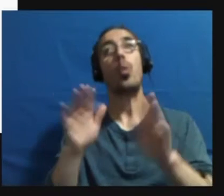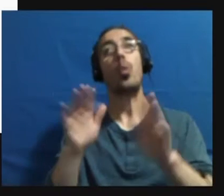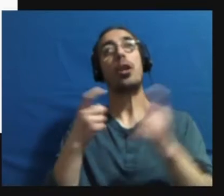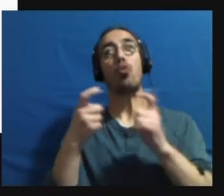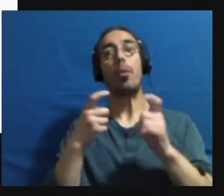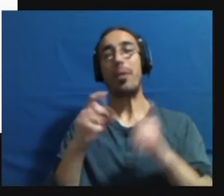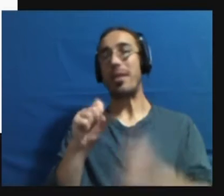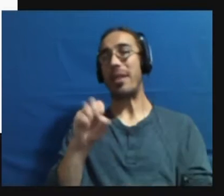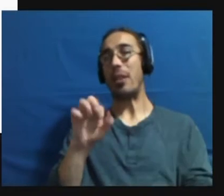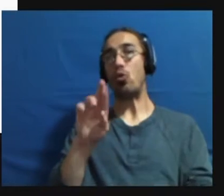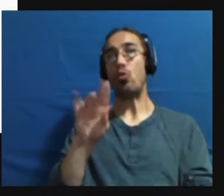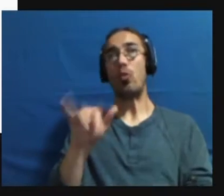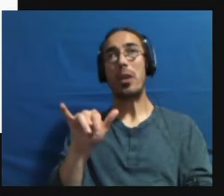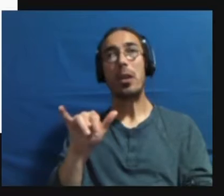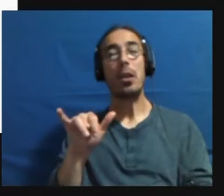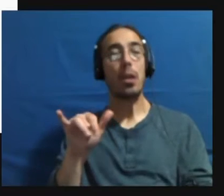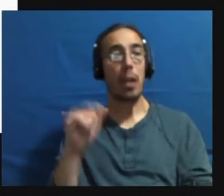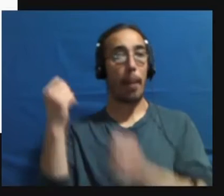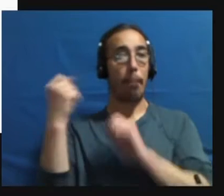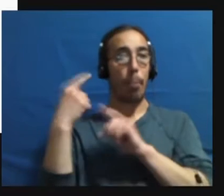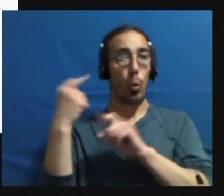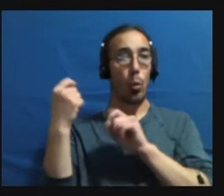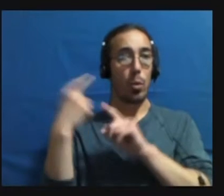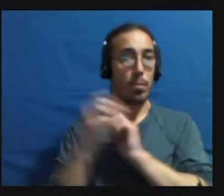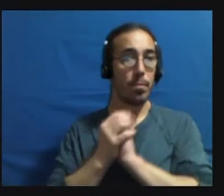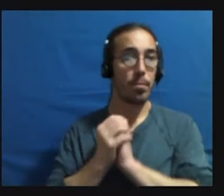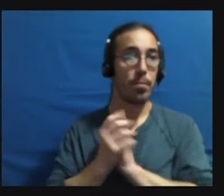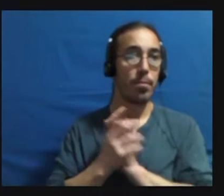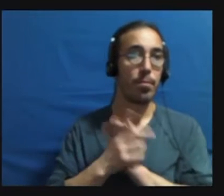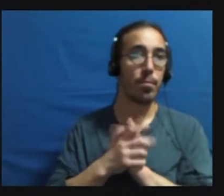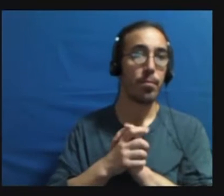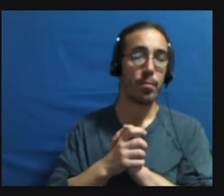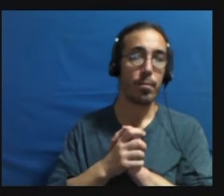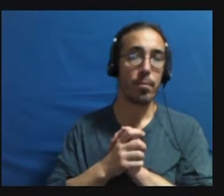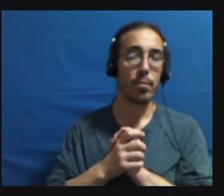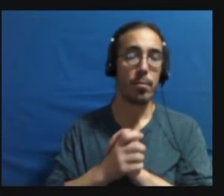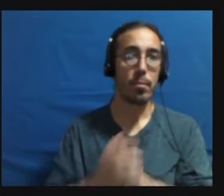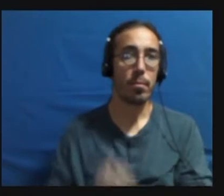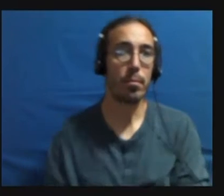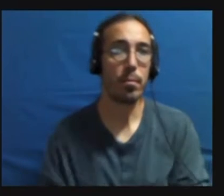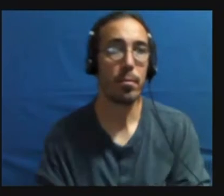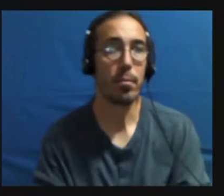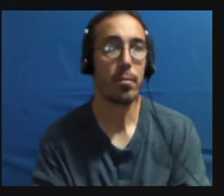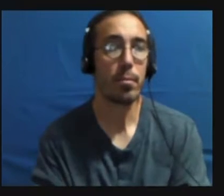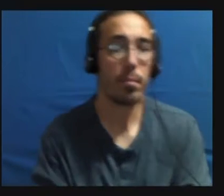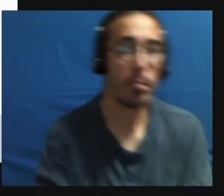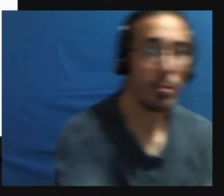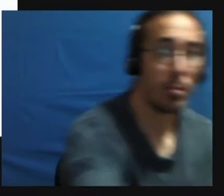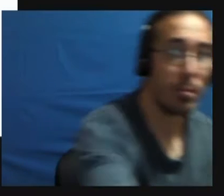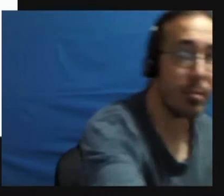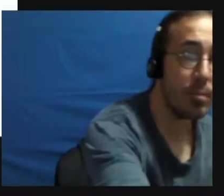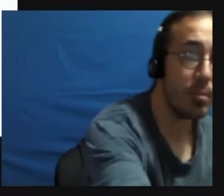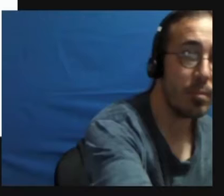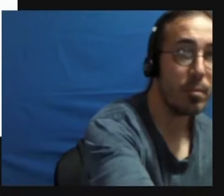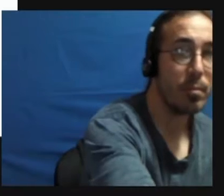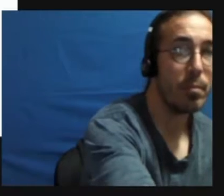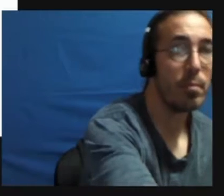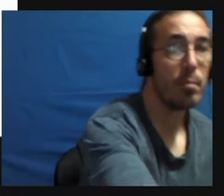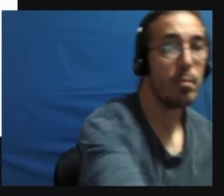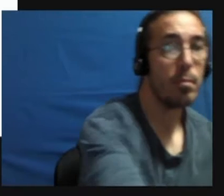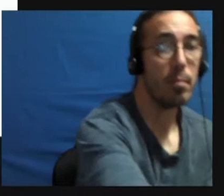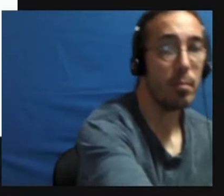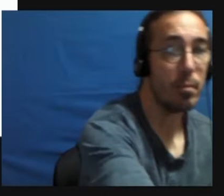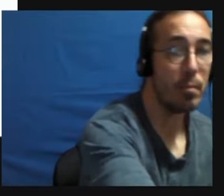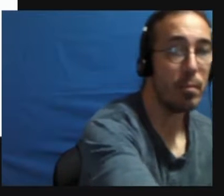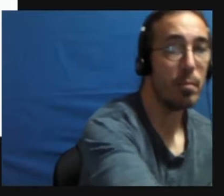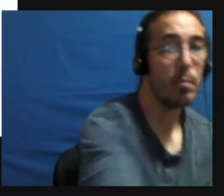input. normalize stimming. Smarter in seconds. So that's stimming for you in a nutshell.